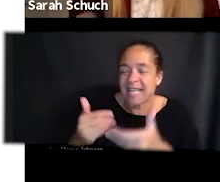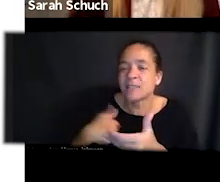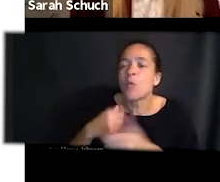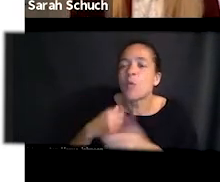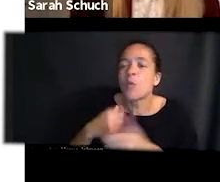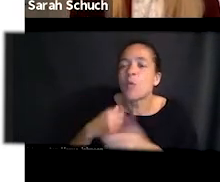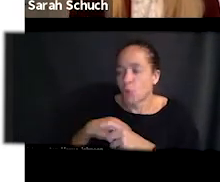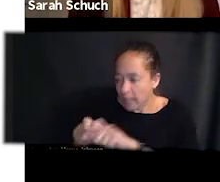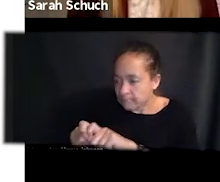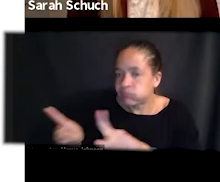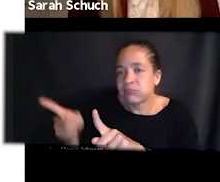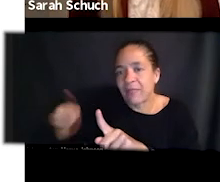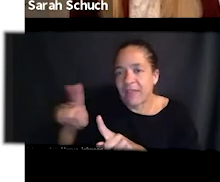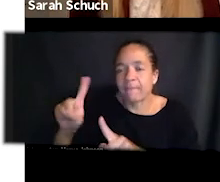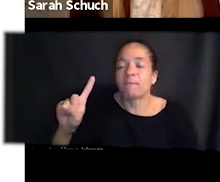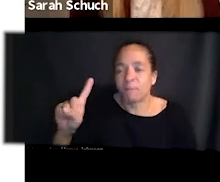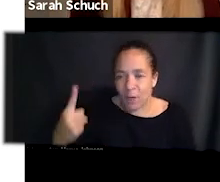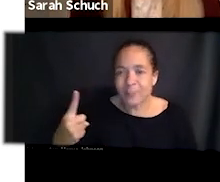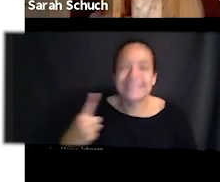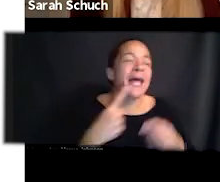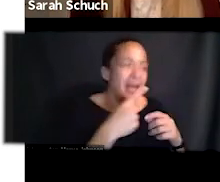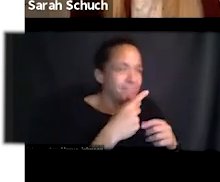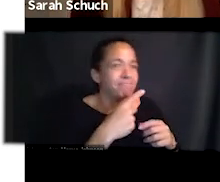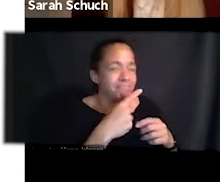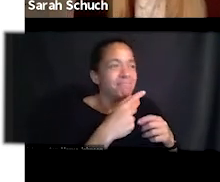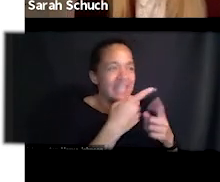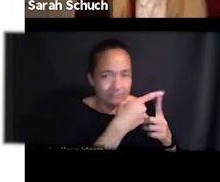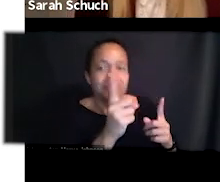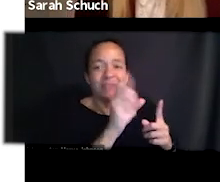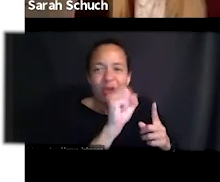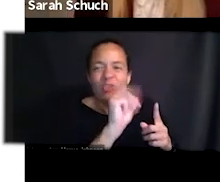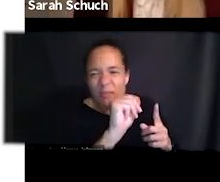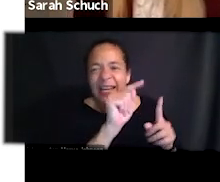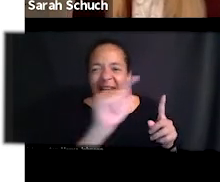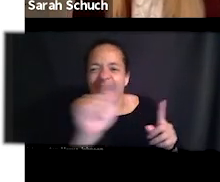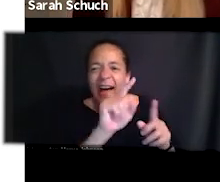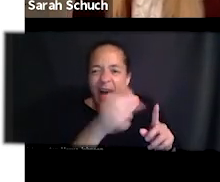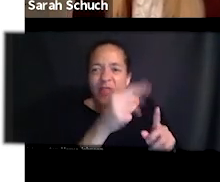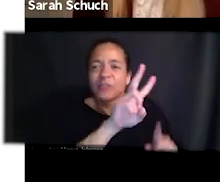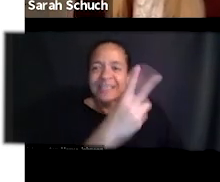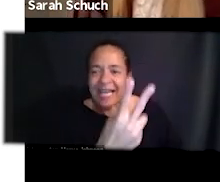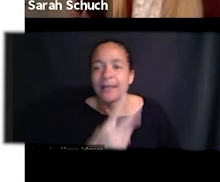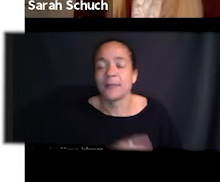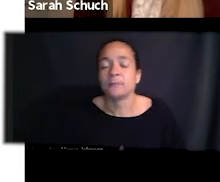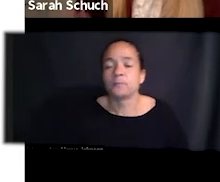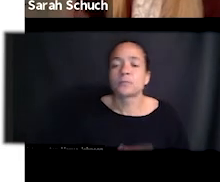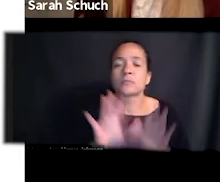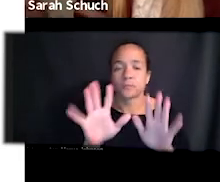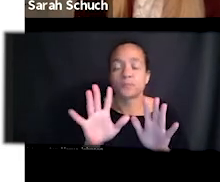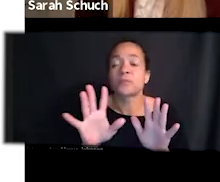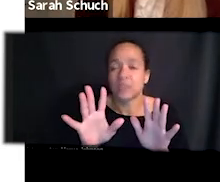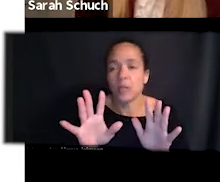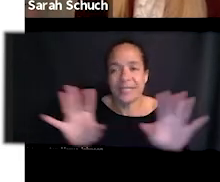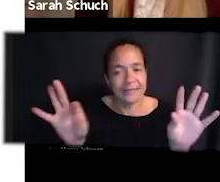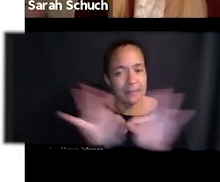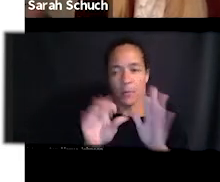But it was just, I don't think I could have realized how important it would have been in the process. So don't discontinue that while you're listening. Make sure to